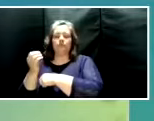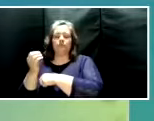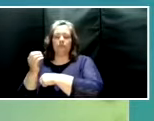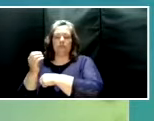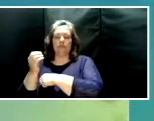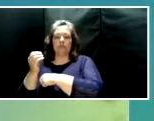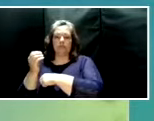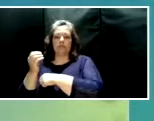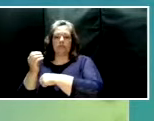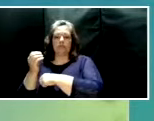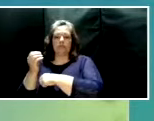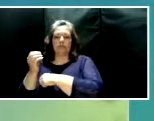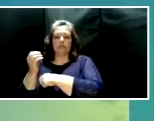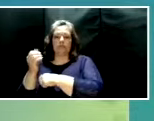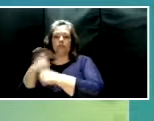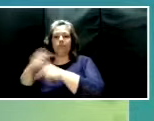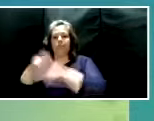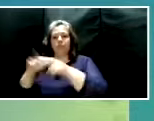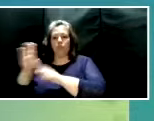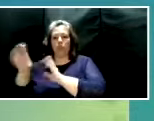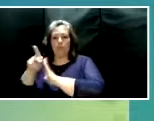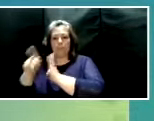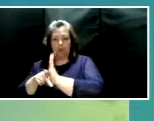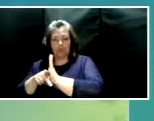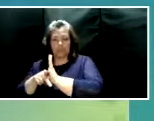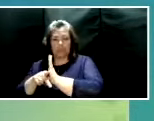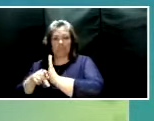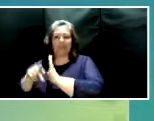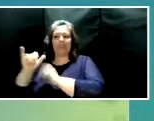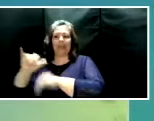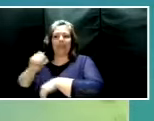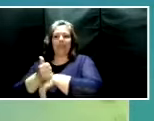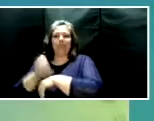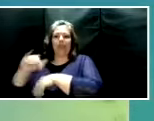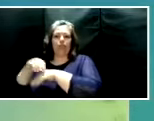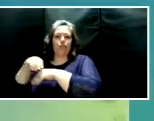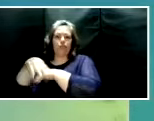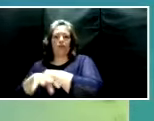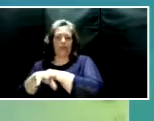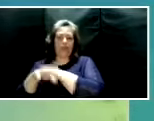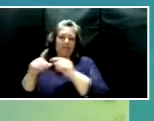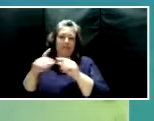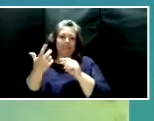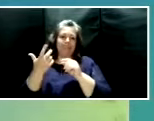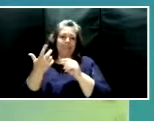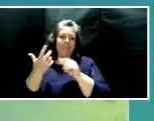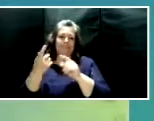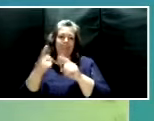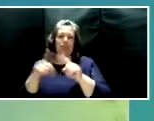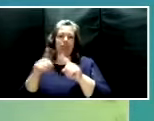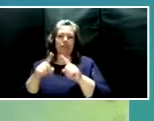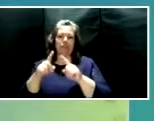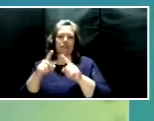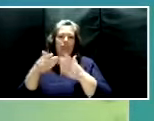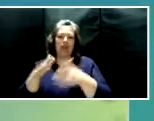the policies that are in place that contribute to various